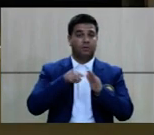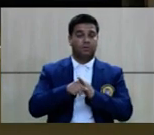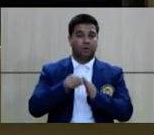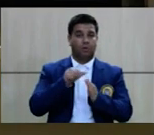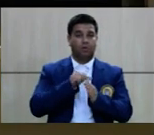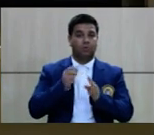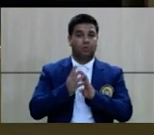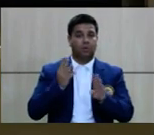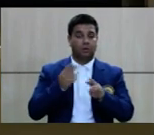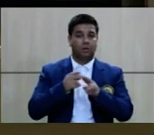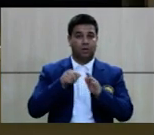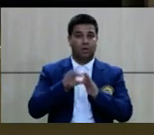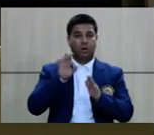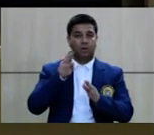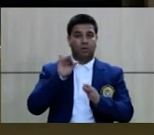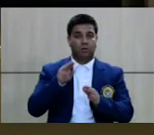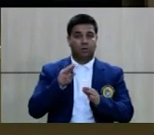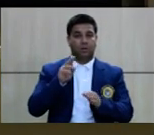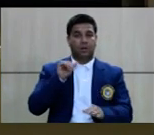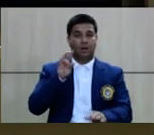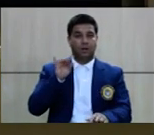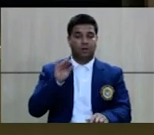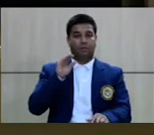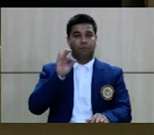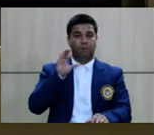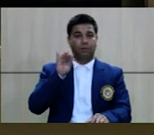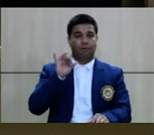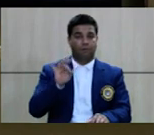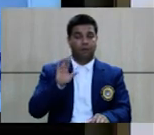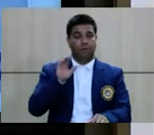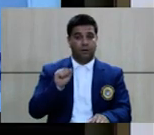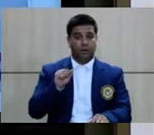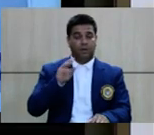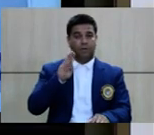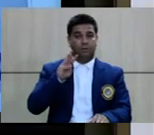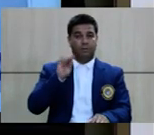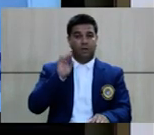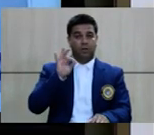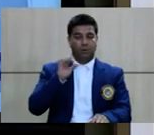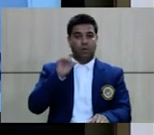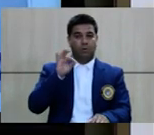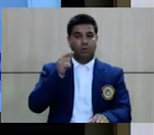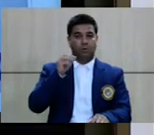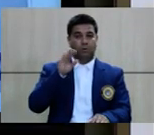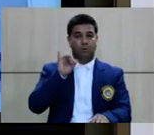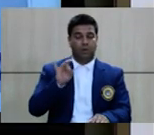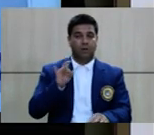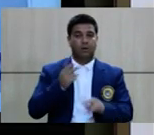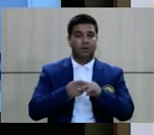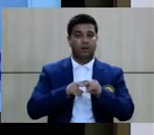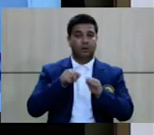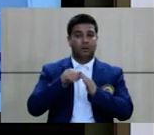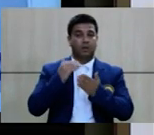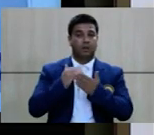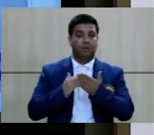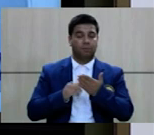o'z navbatida azotli, kaliyli, fosforli va mikro o'g'itlarga bo'linadi. Ya'ni mikro o'g'itlar